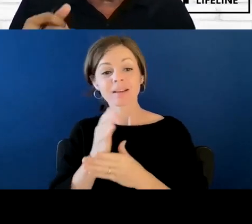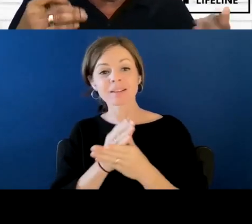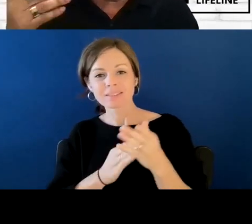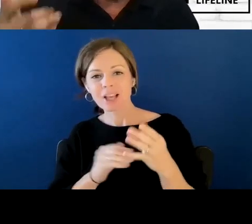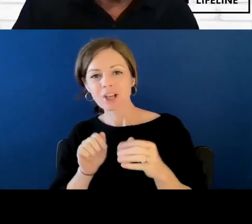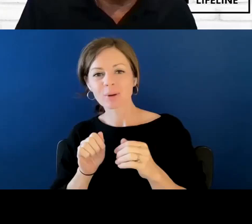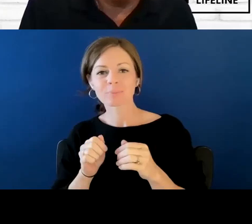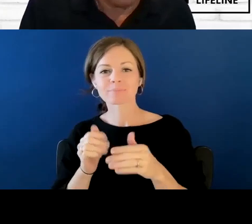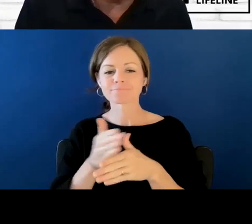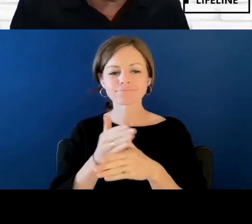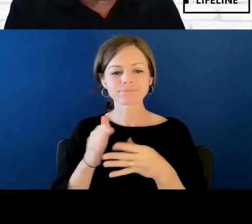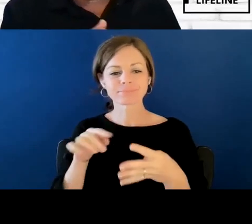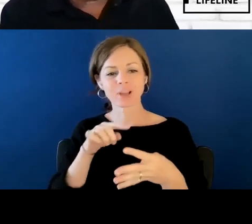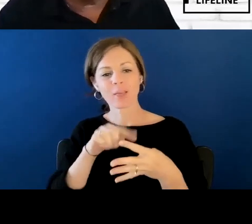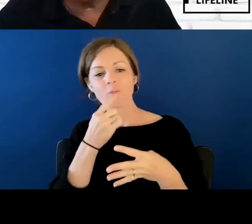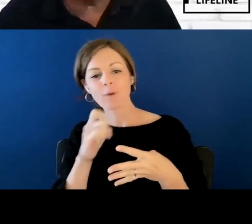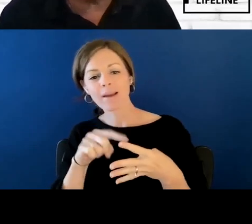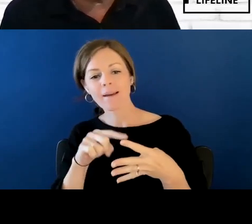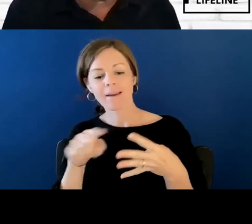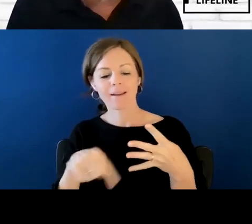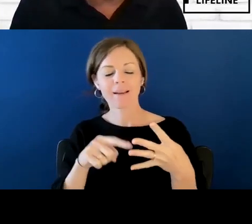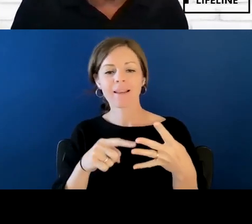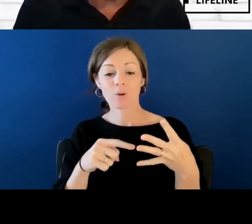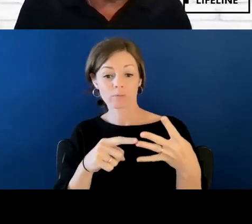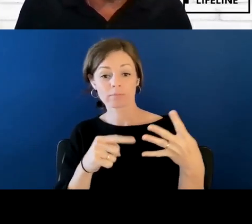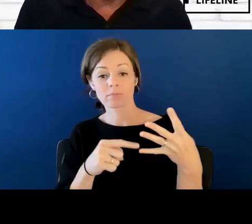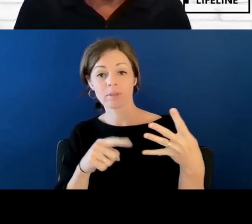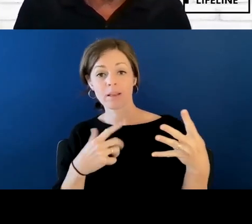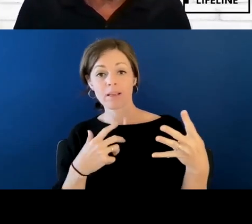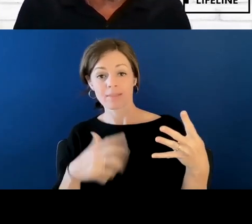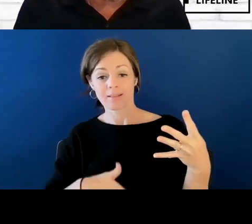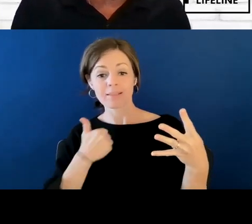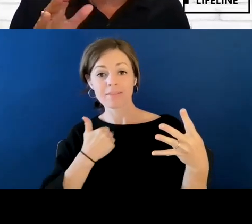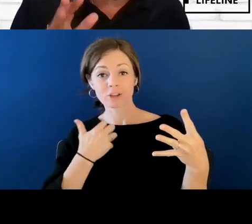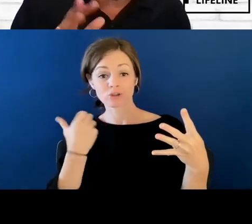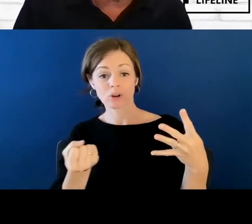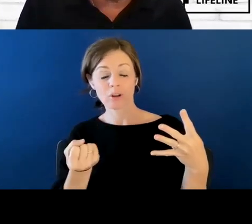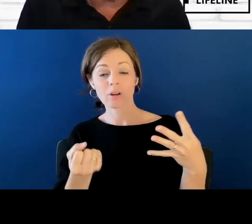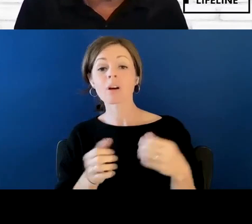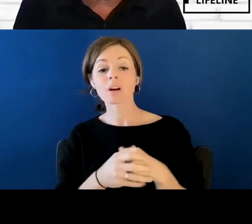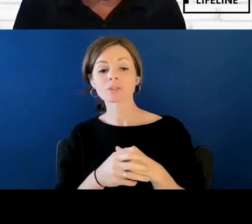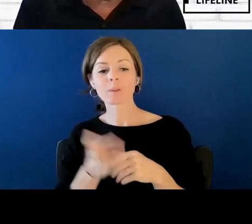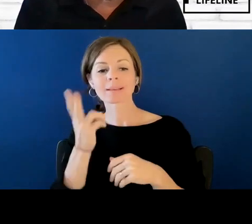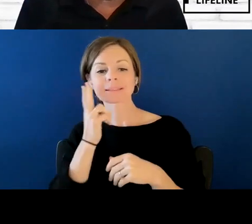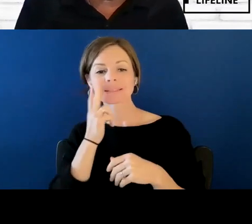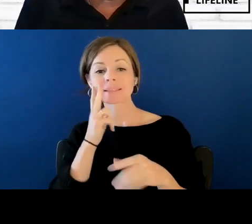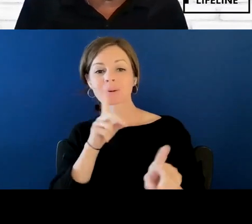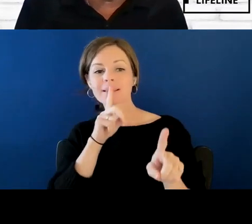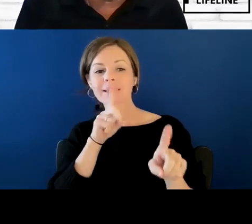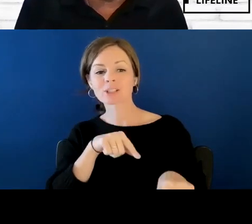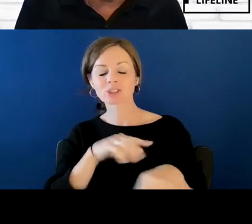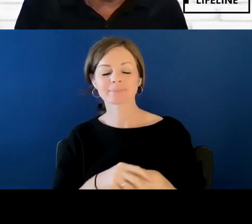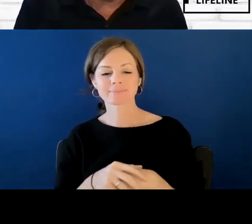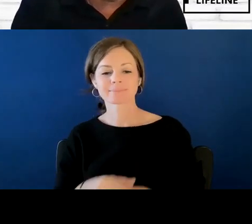amongst the red and the living strong, but let's see what the actual